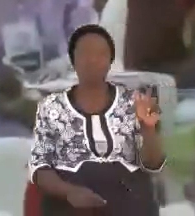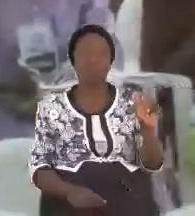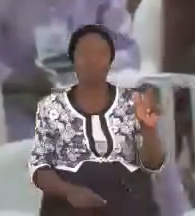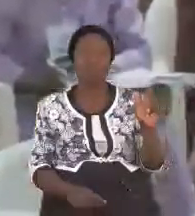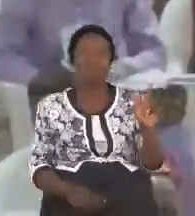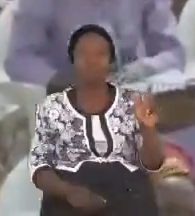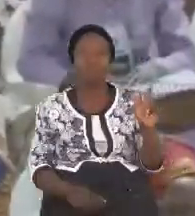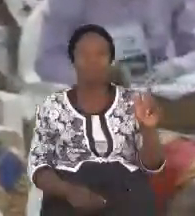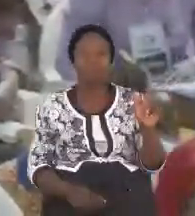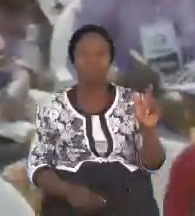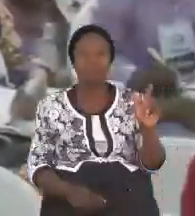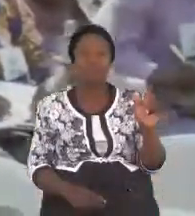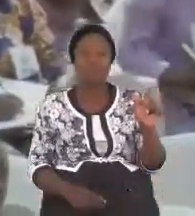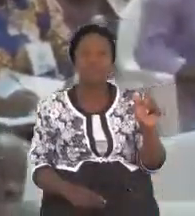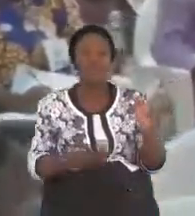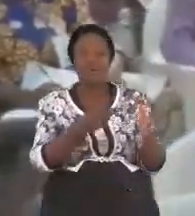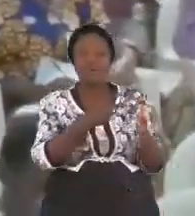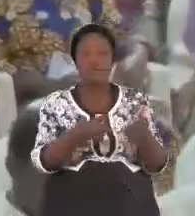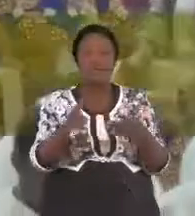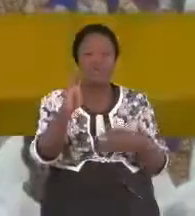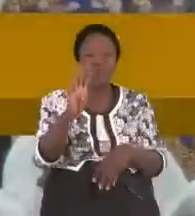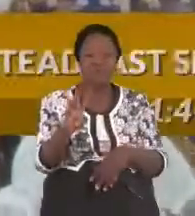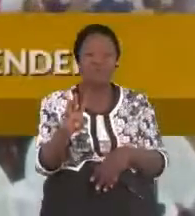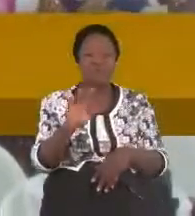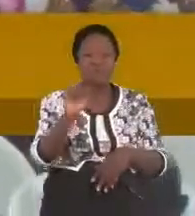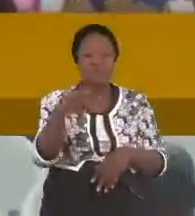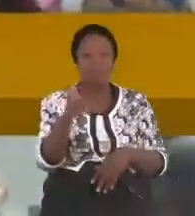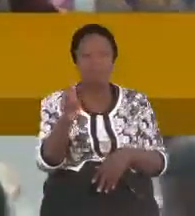21, reading from verse 4. John